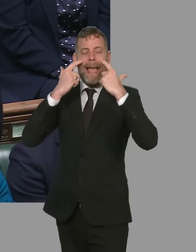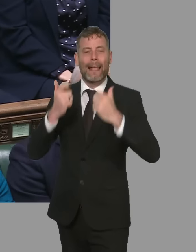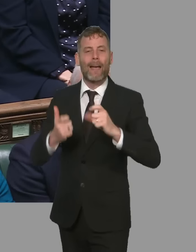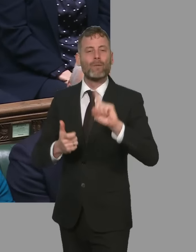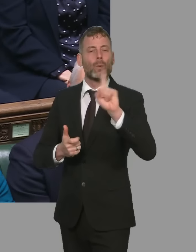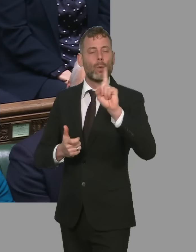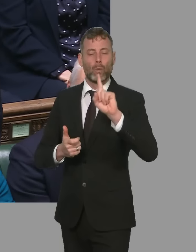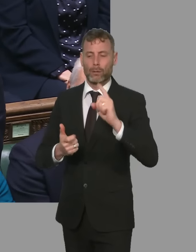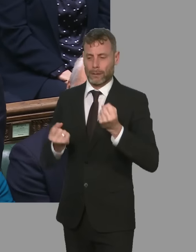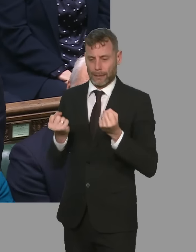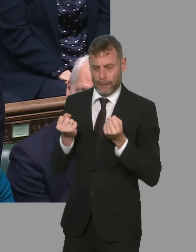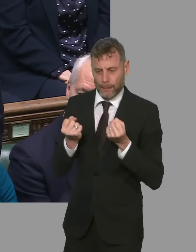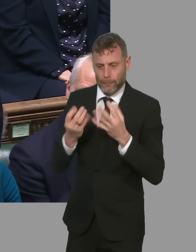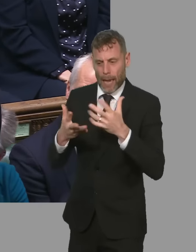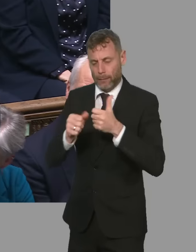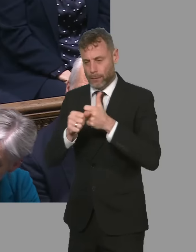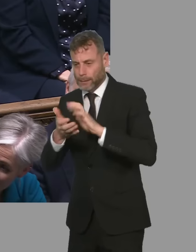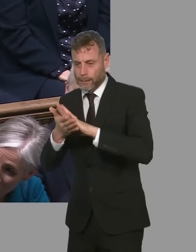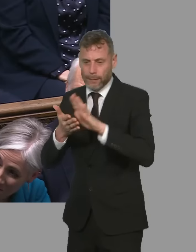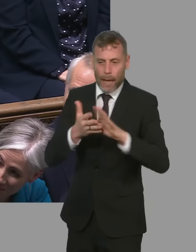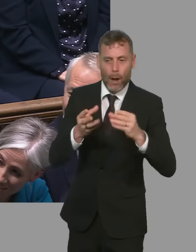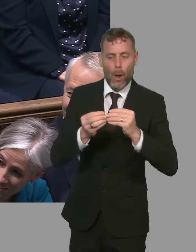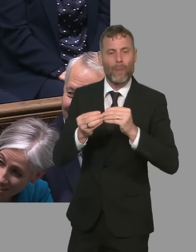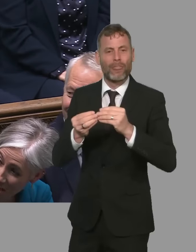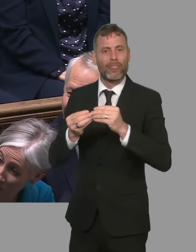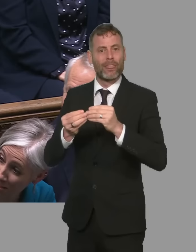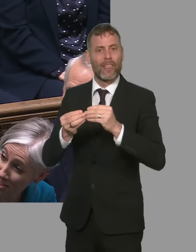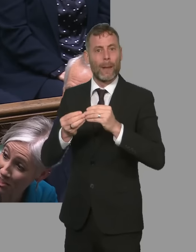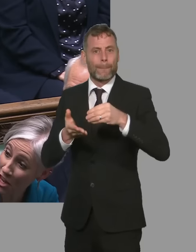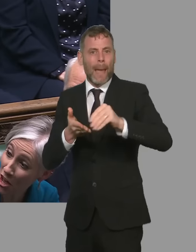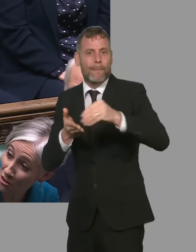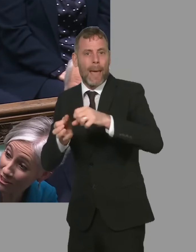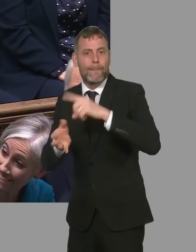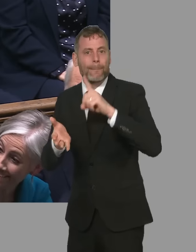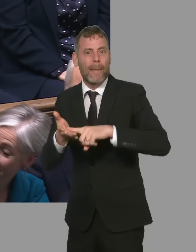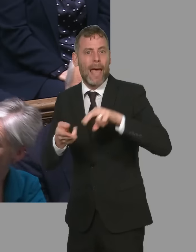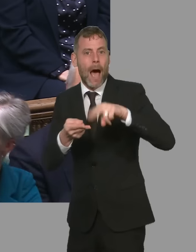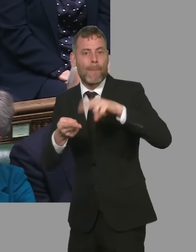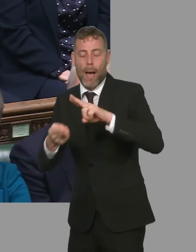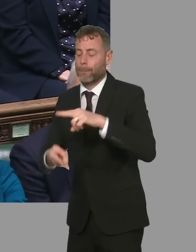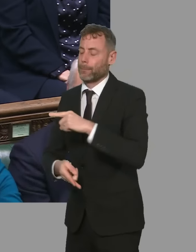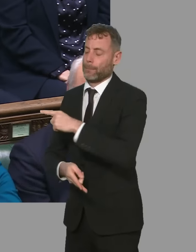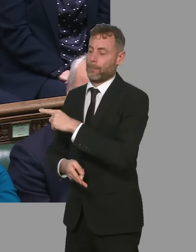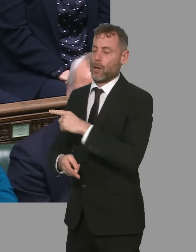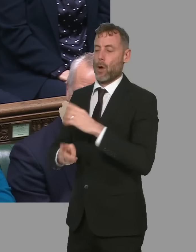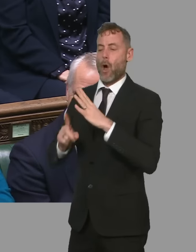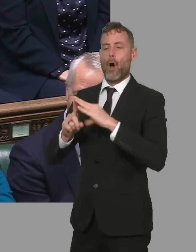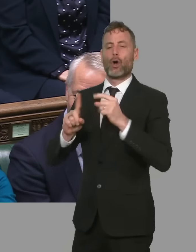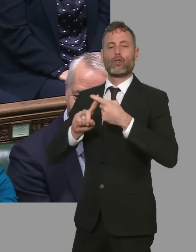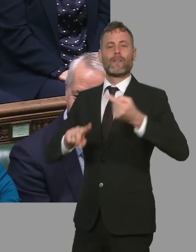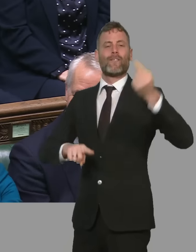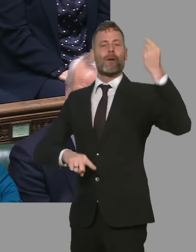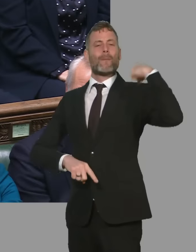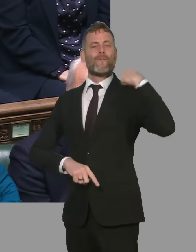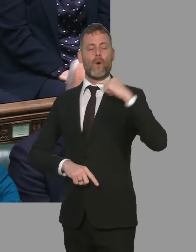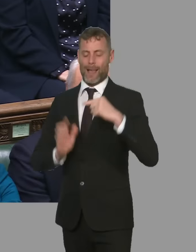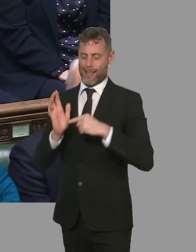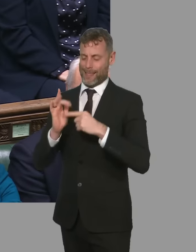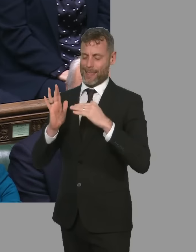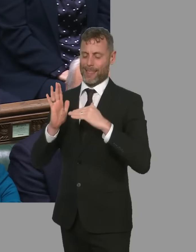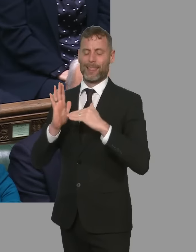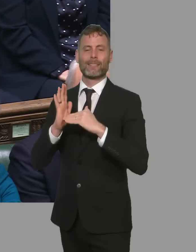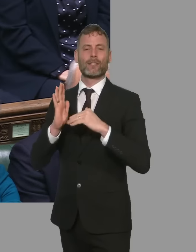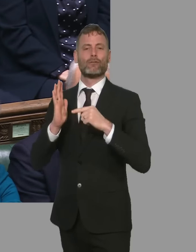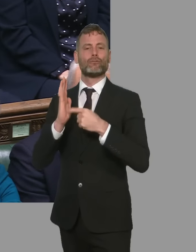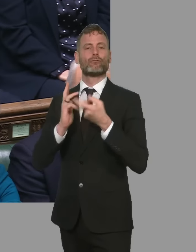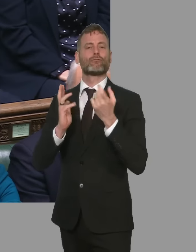But, Mr. Speaker, the government can't ignore the millions of families who